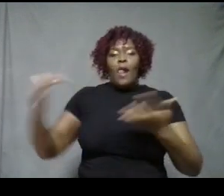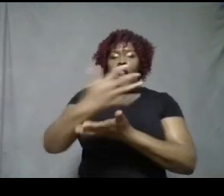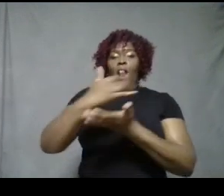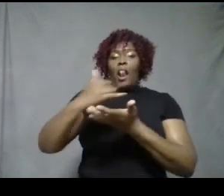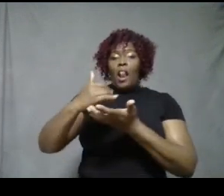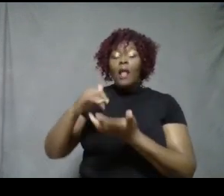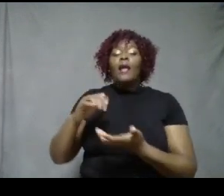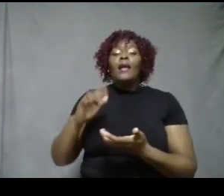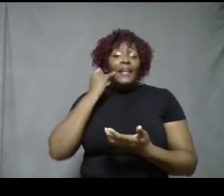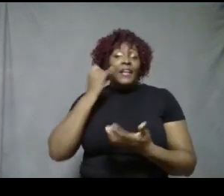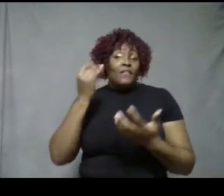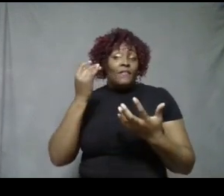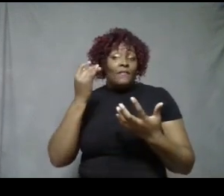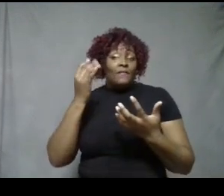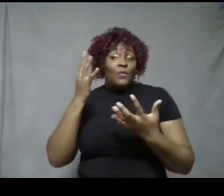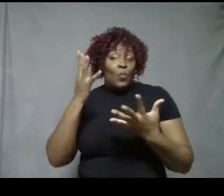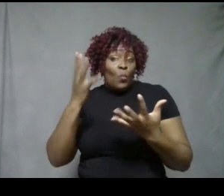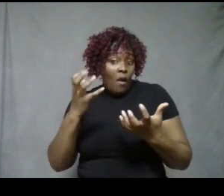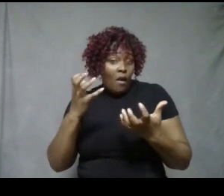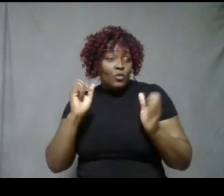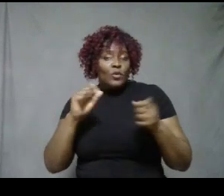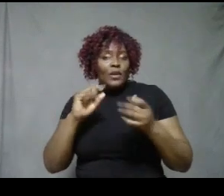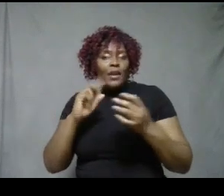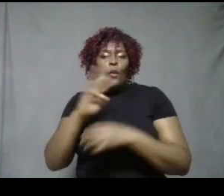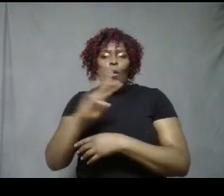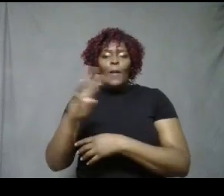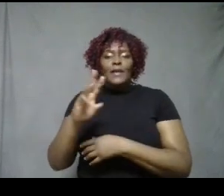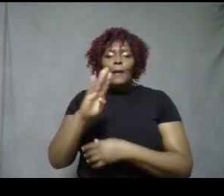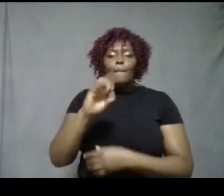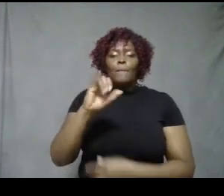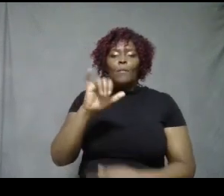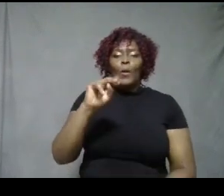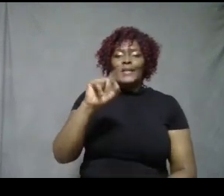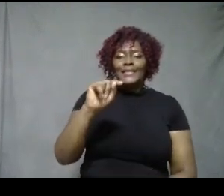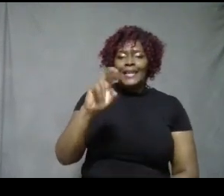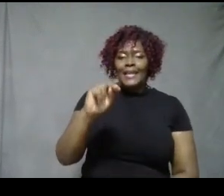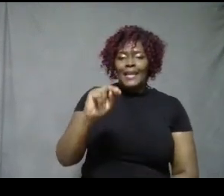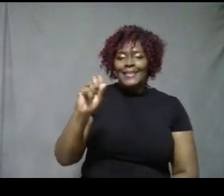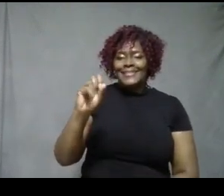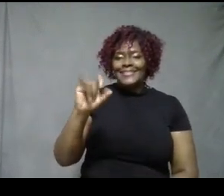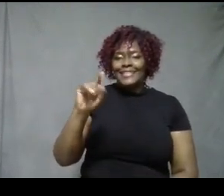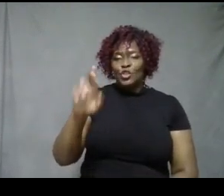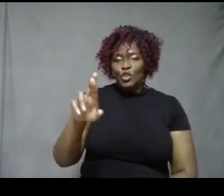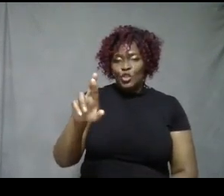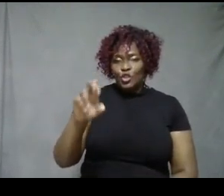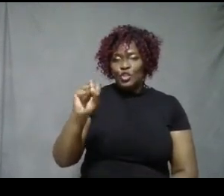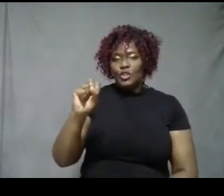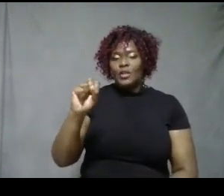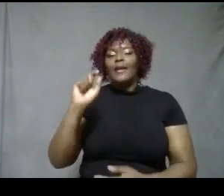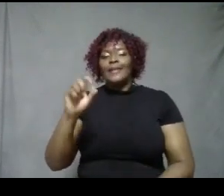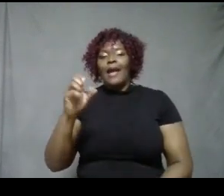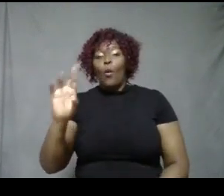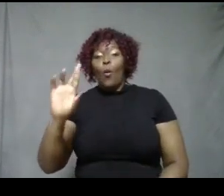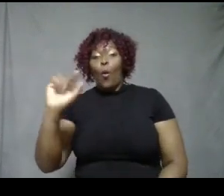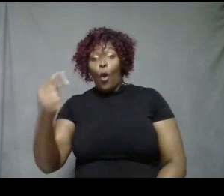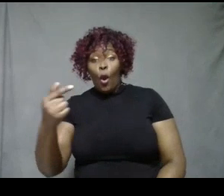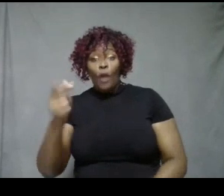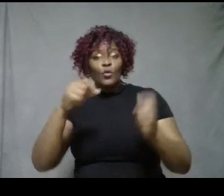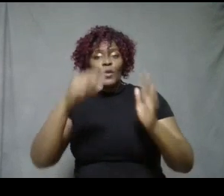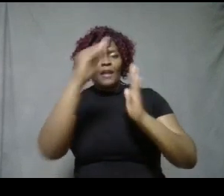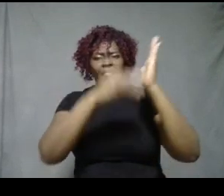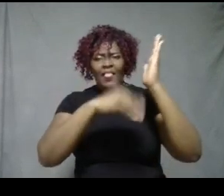information, you can go to our website, which is BoyntonSisterCities.org, and fill out the form, send a picture in. Maybe you want to clear